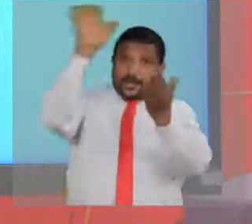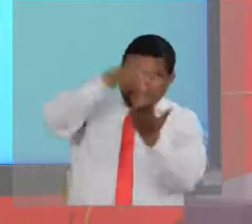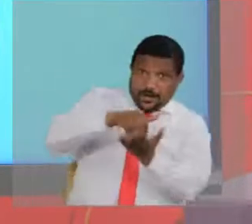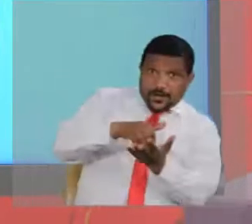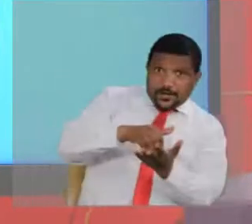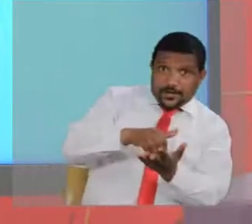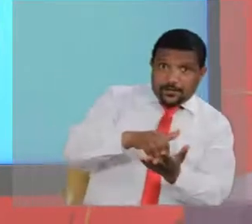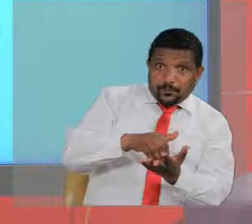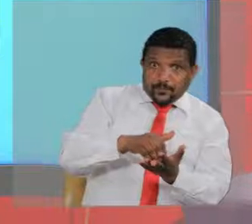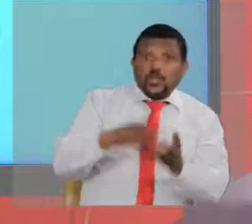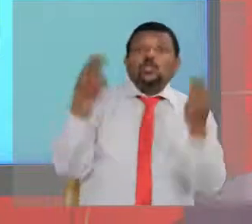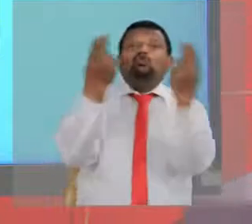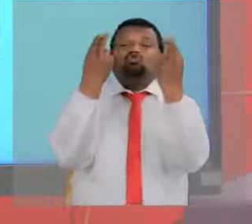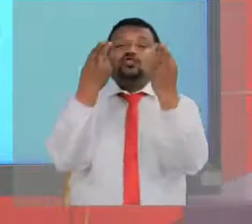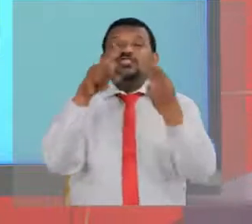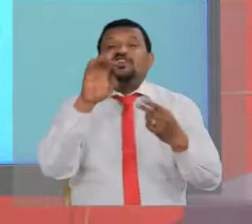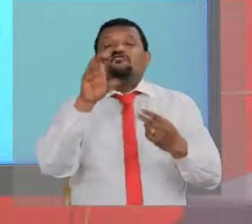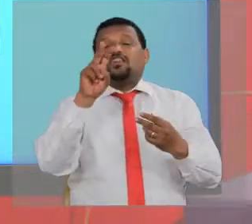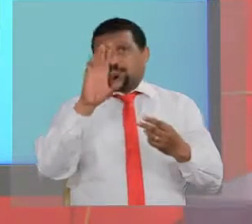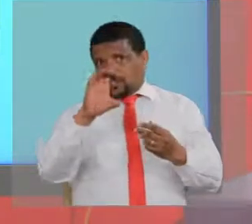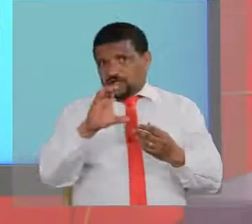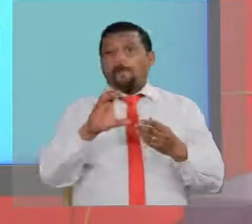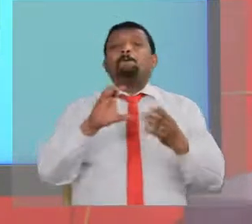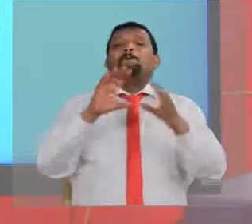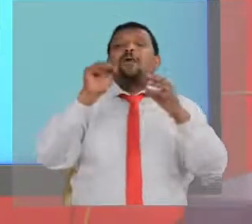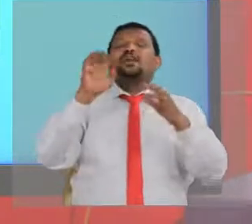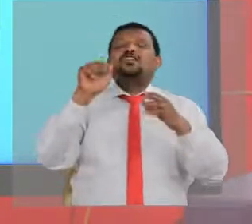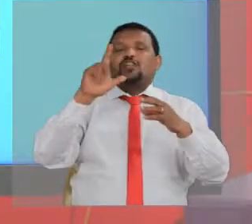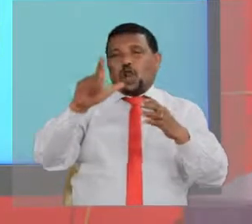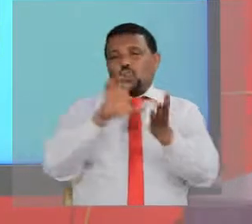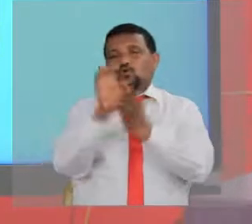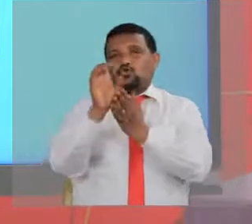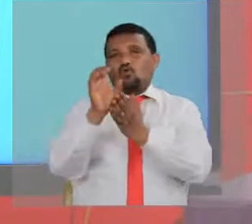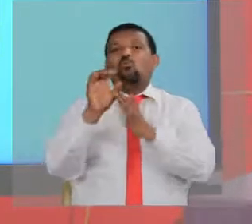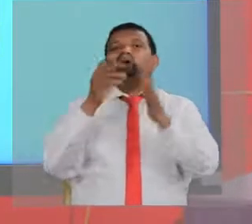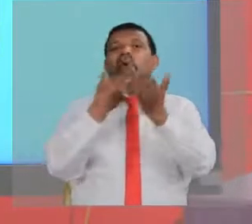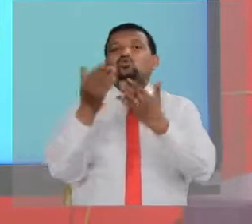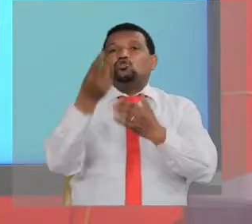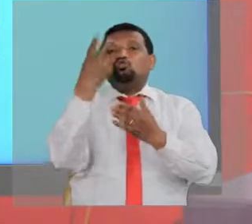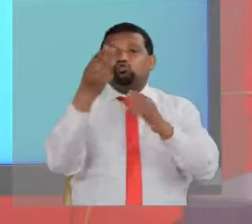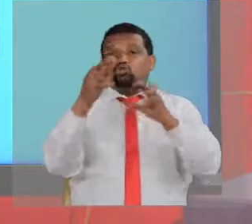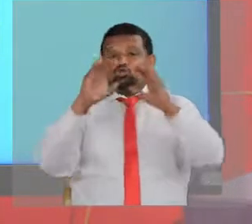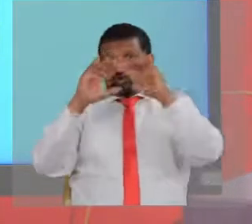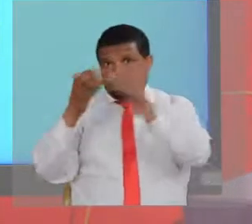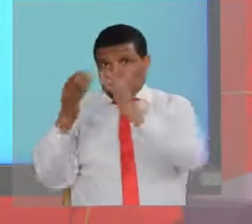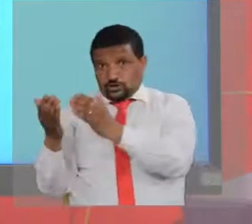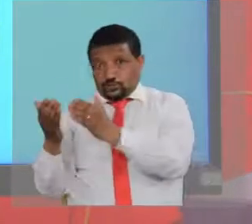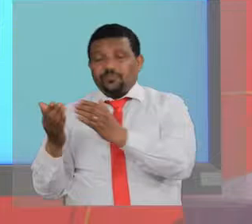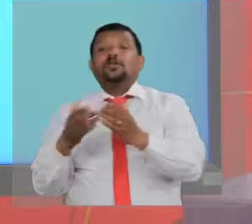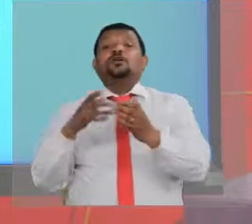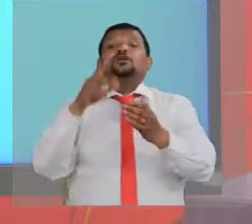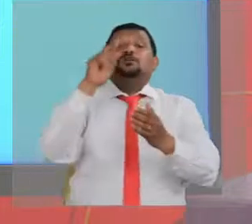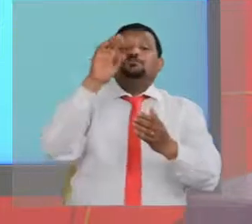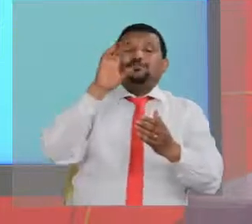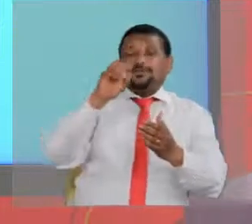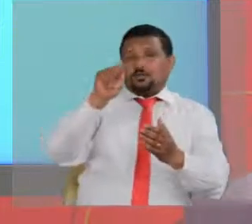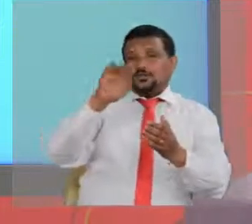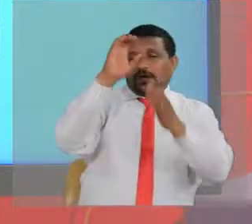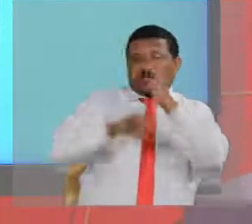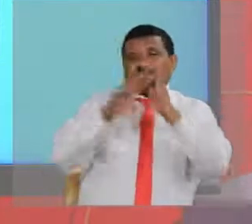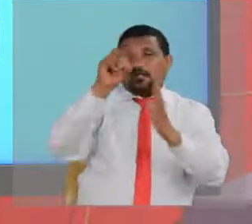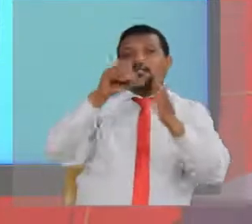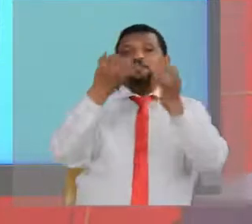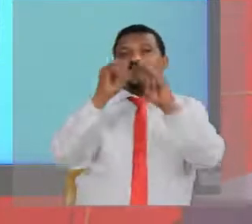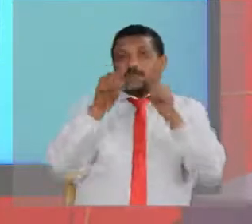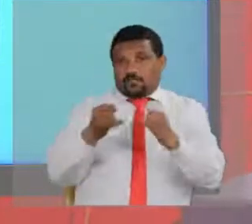Again, using the TVC, the marginal cost of producing 2 units is 50 minus 30 divided by 2 minus 1, which is